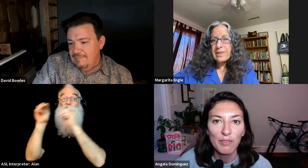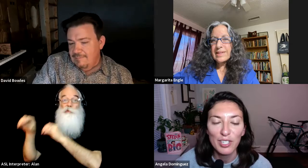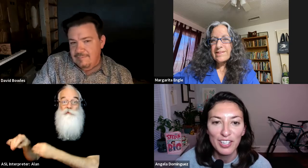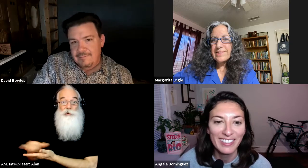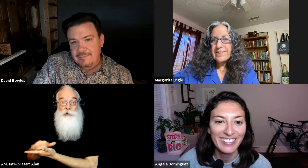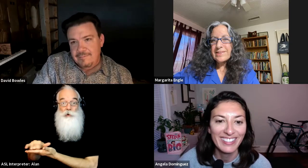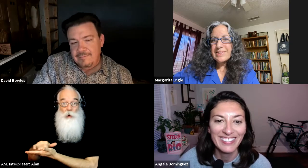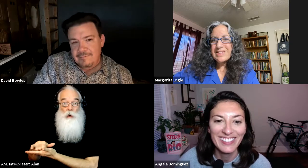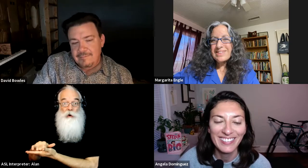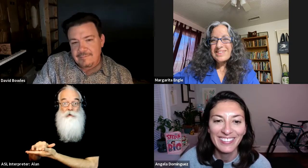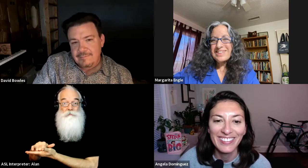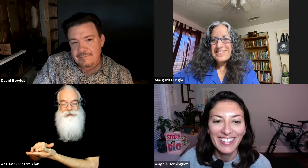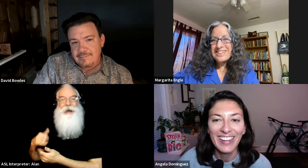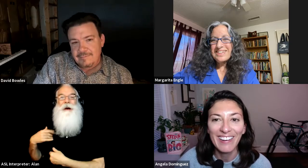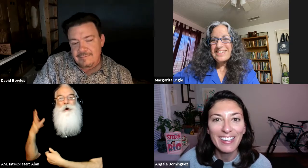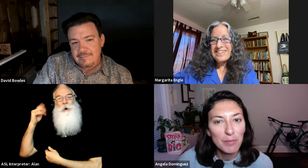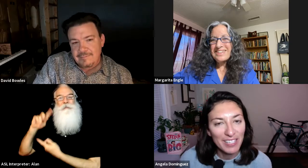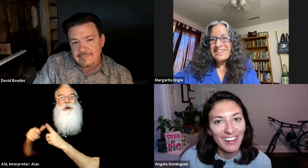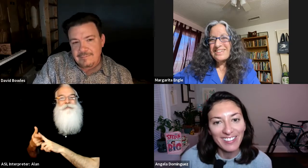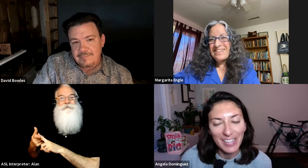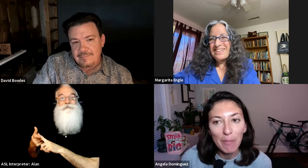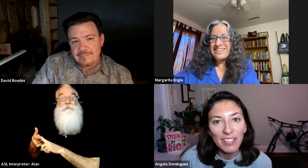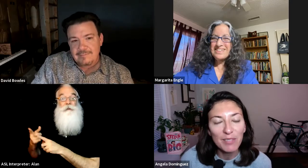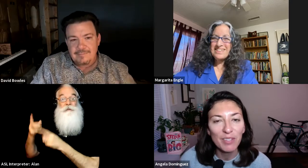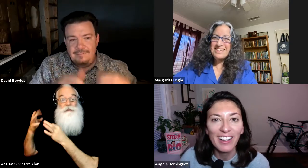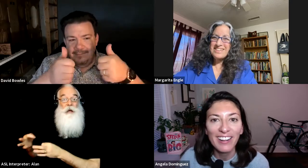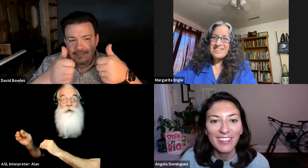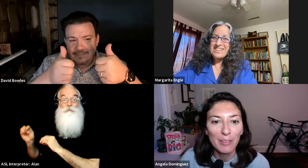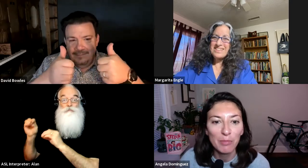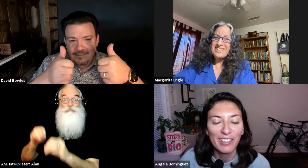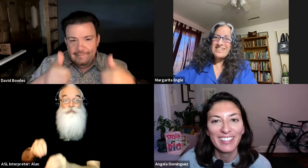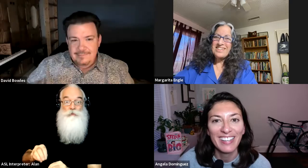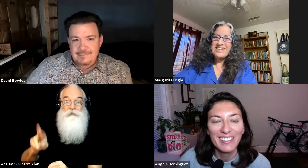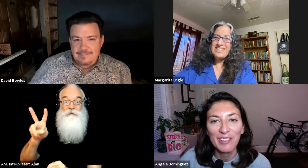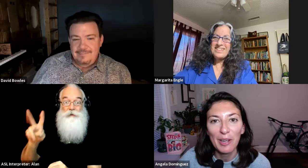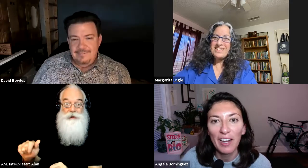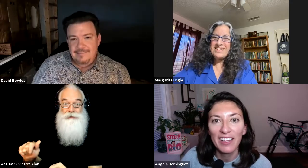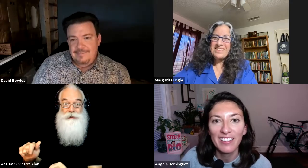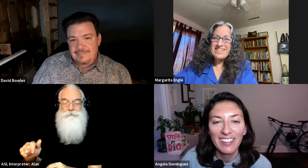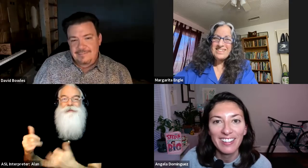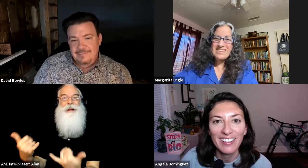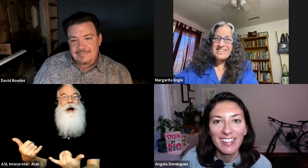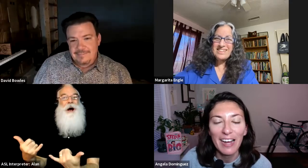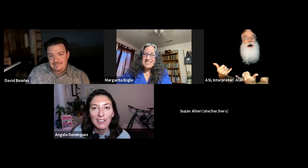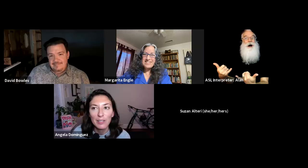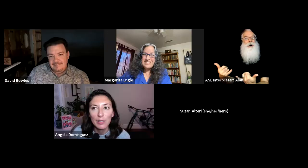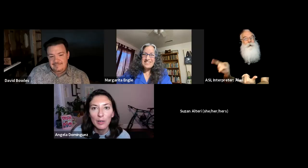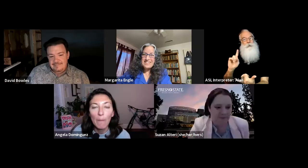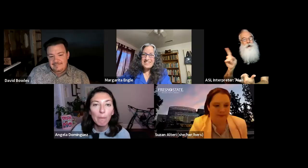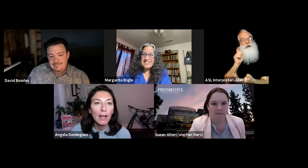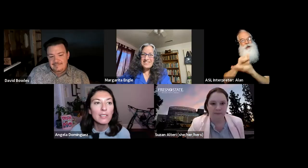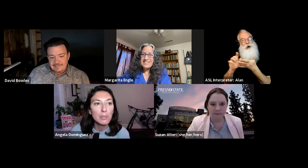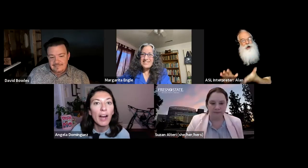move to Richmond, Virginia. And so now I get to be in the same place with the author of the book and that's really great. And, uh, I'd,